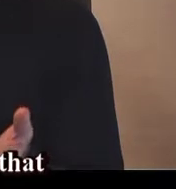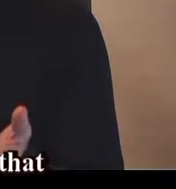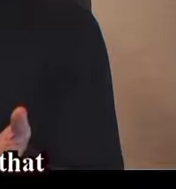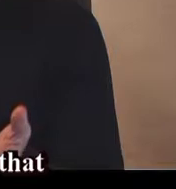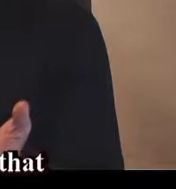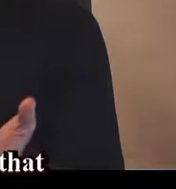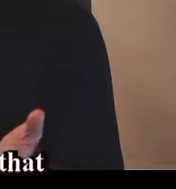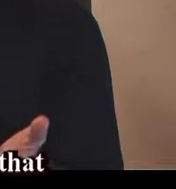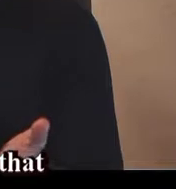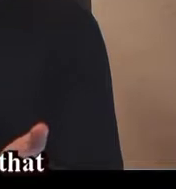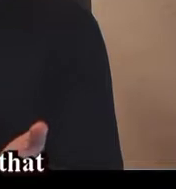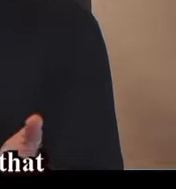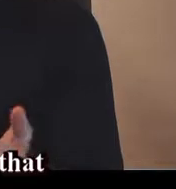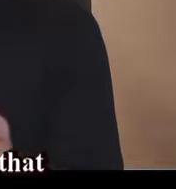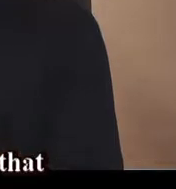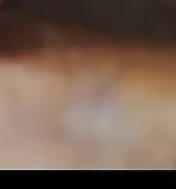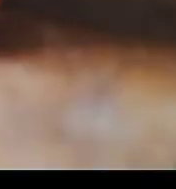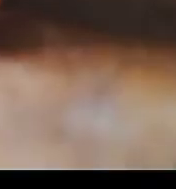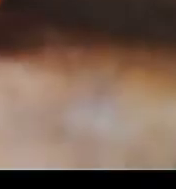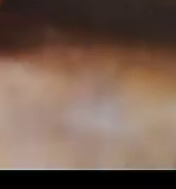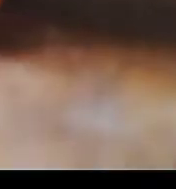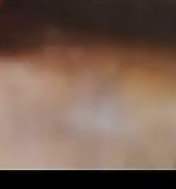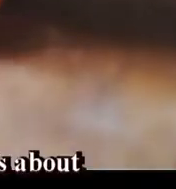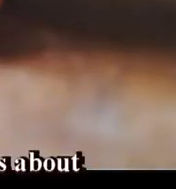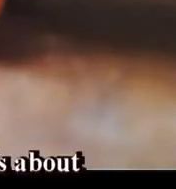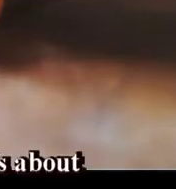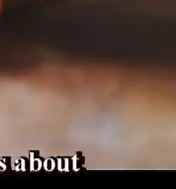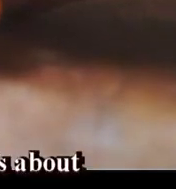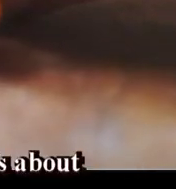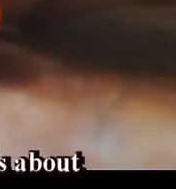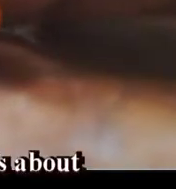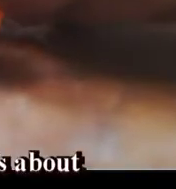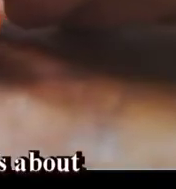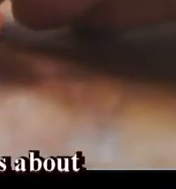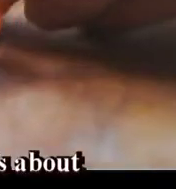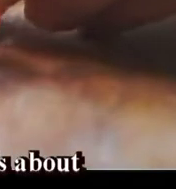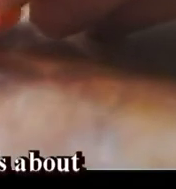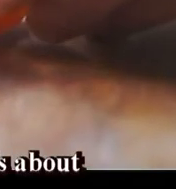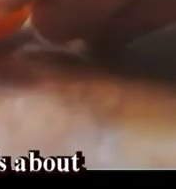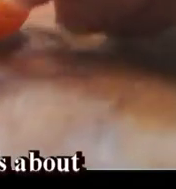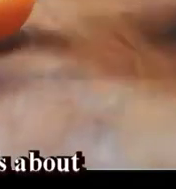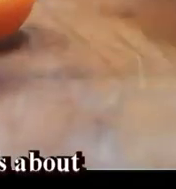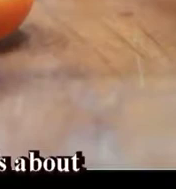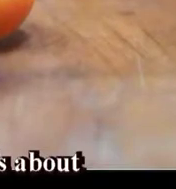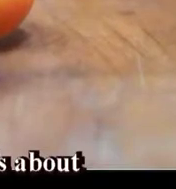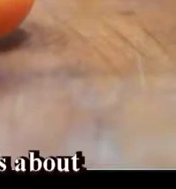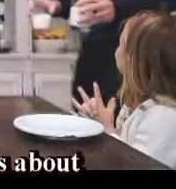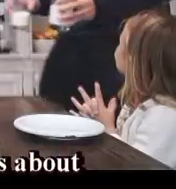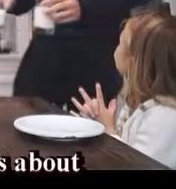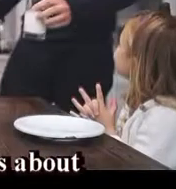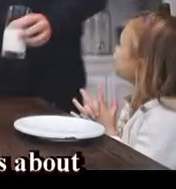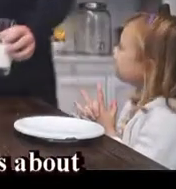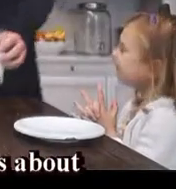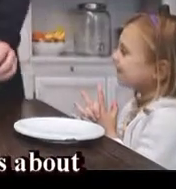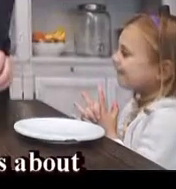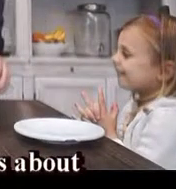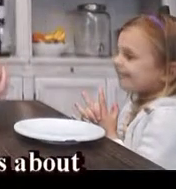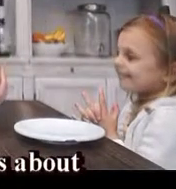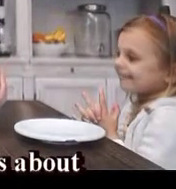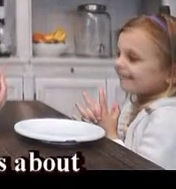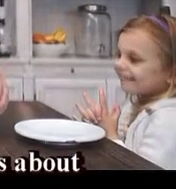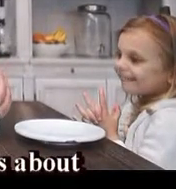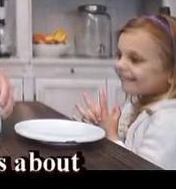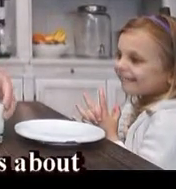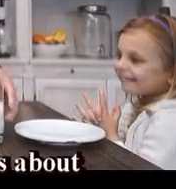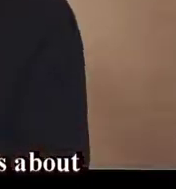that onto my children. I try to be intentional with my kids